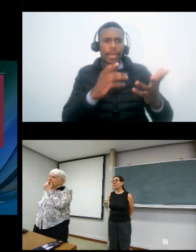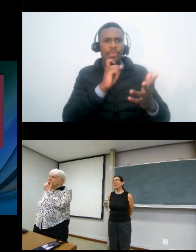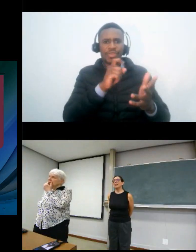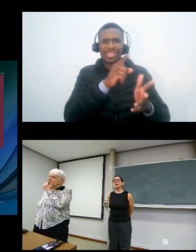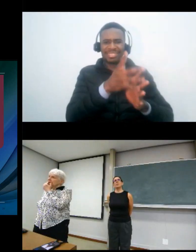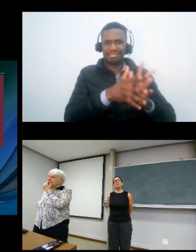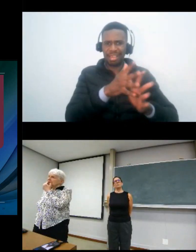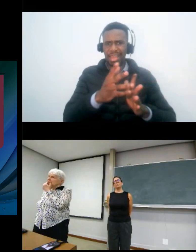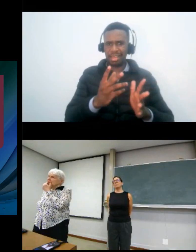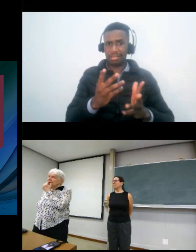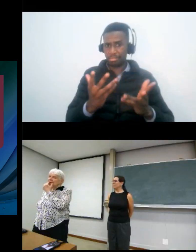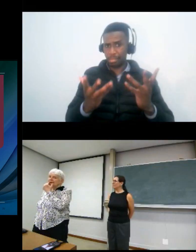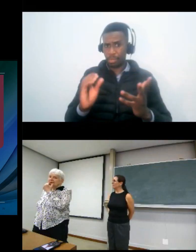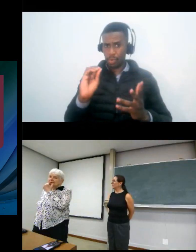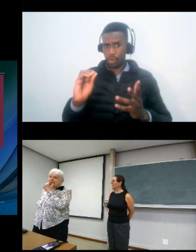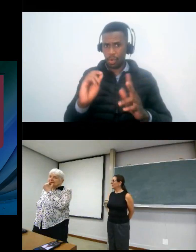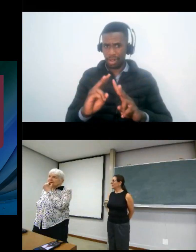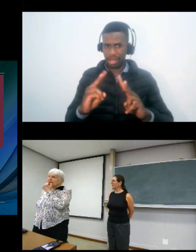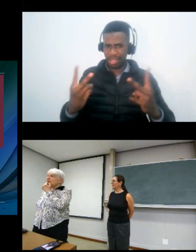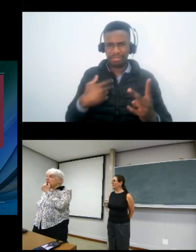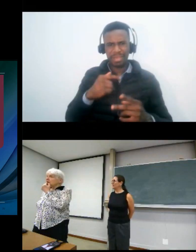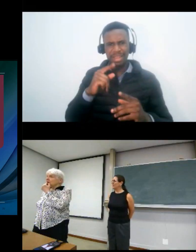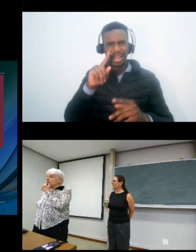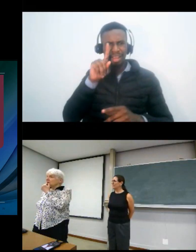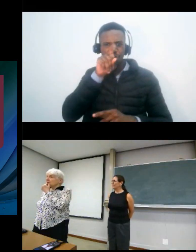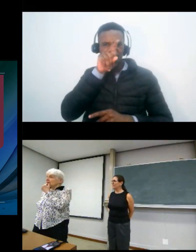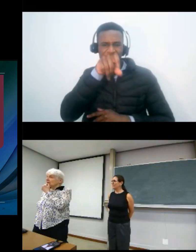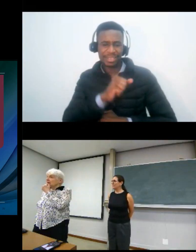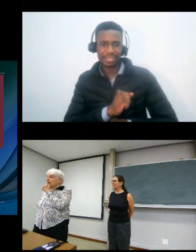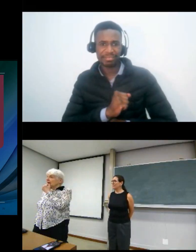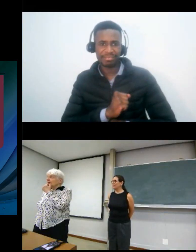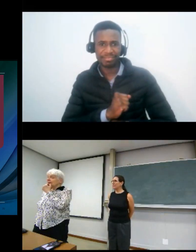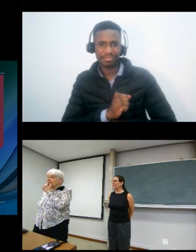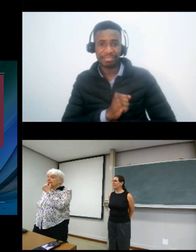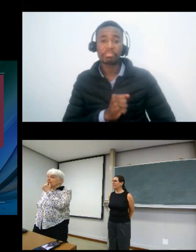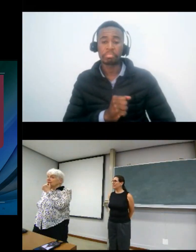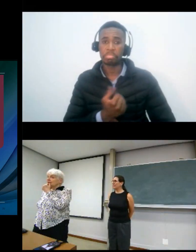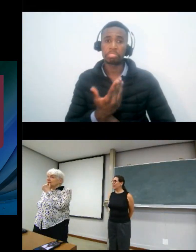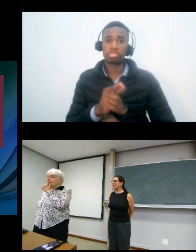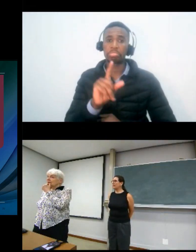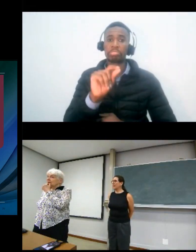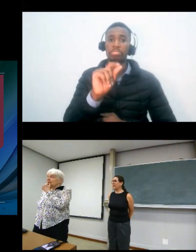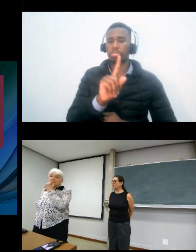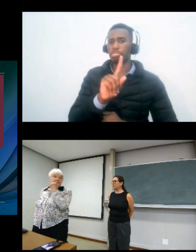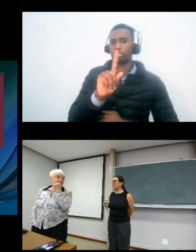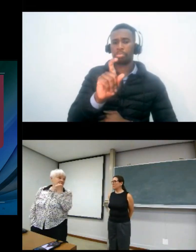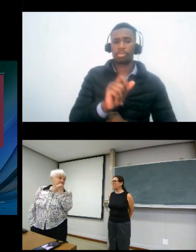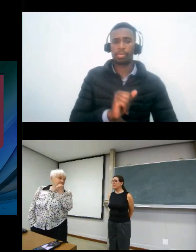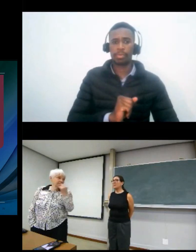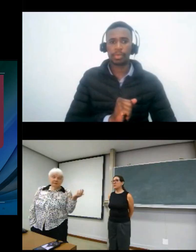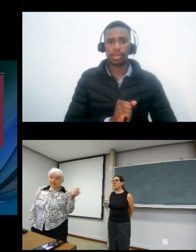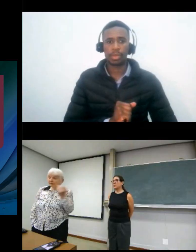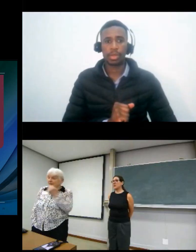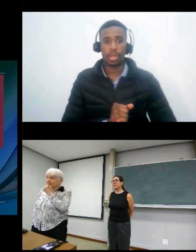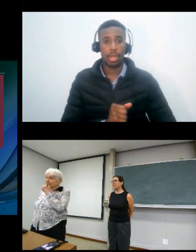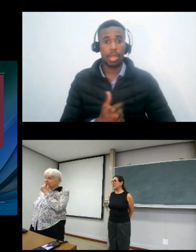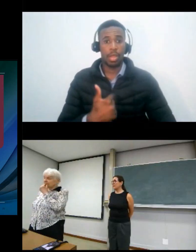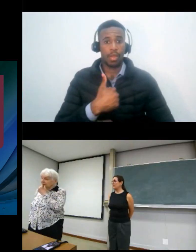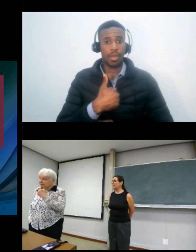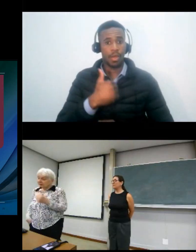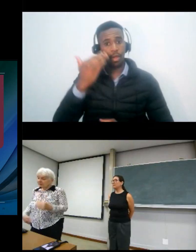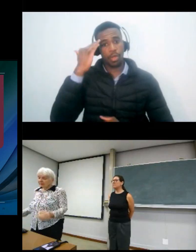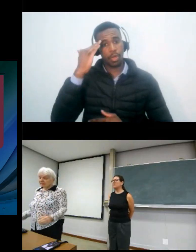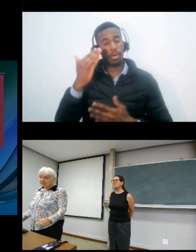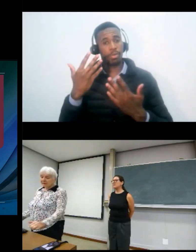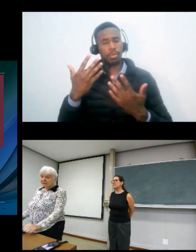ones. Just curious about that. It's an interesting question. I know some research has been